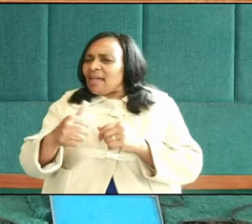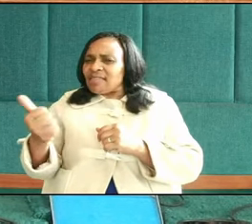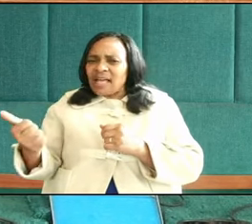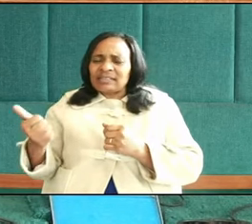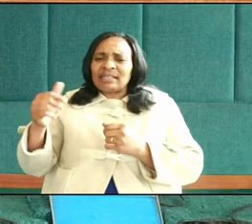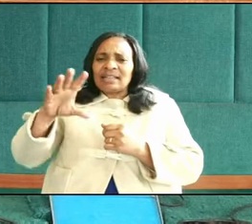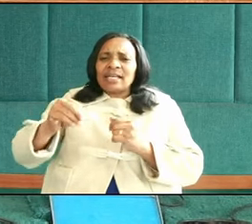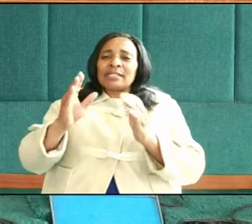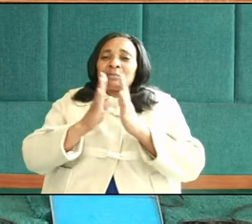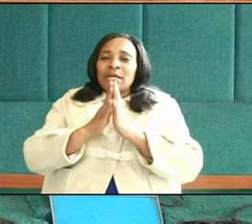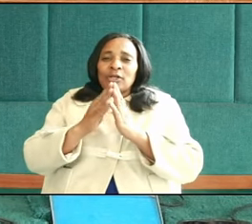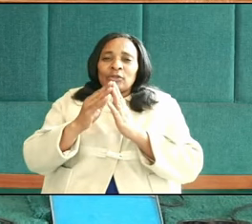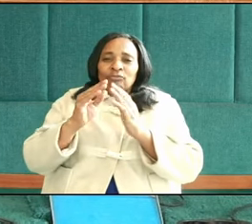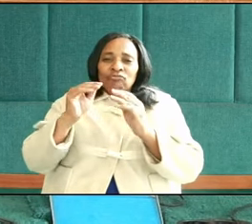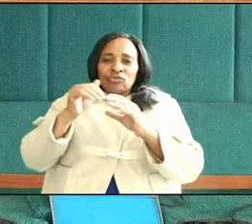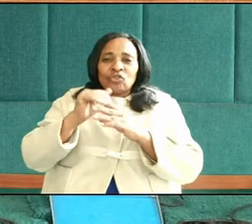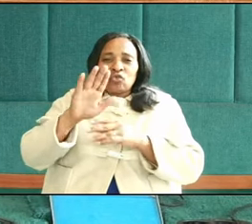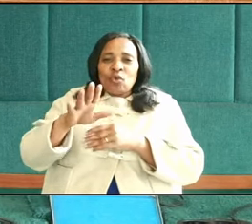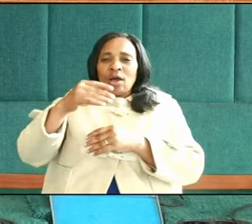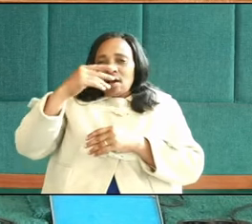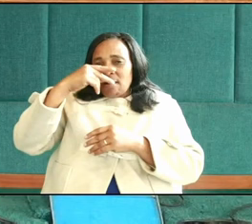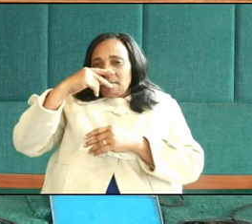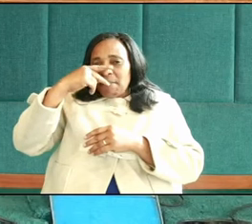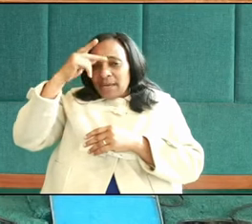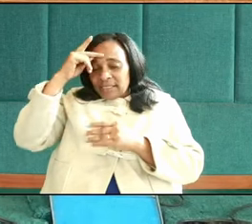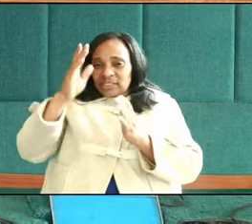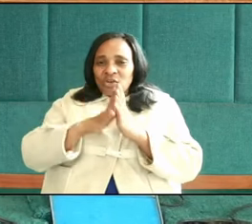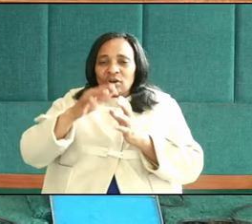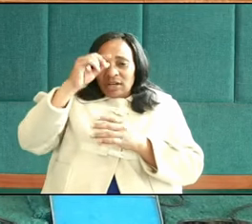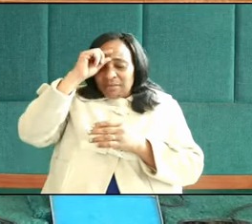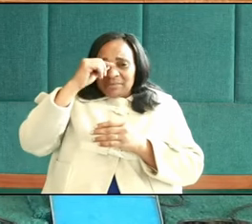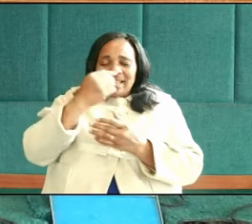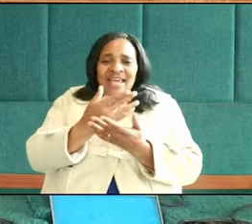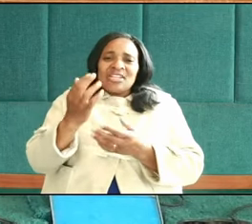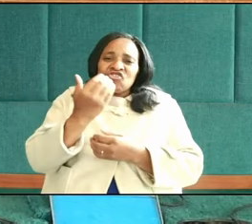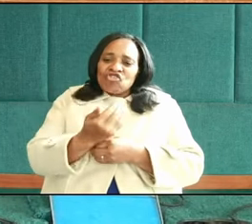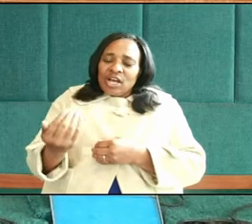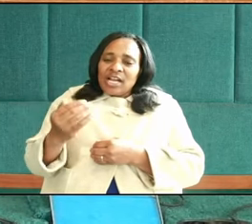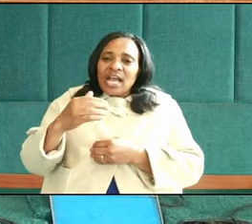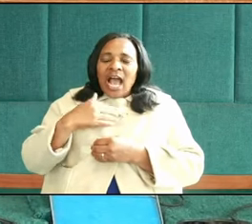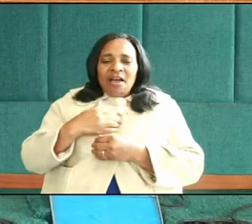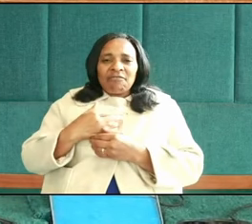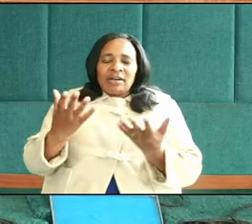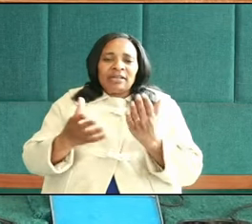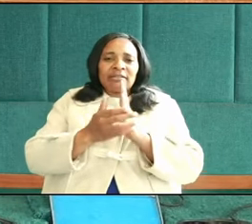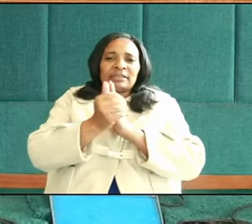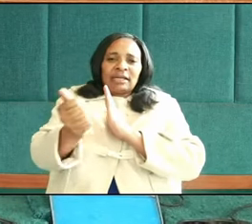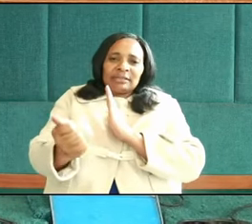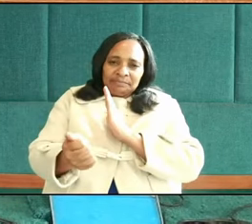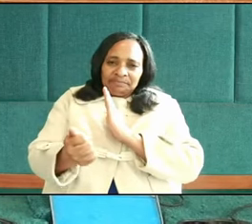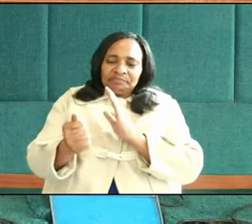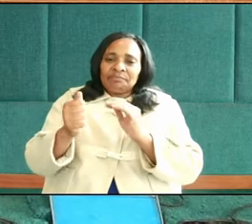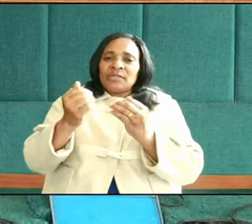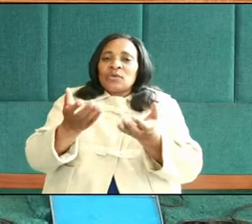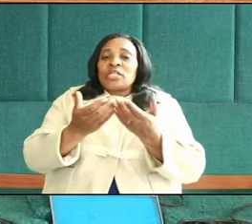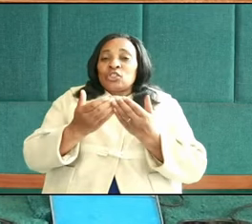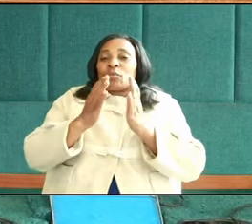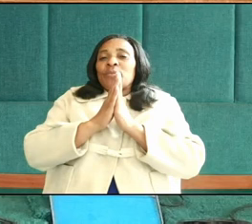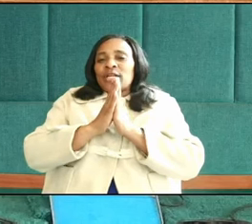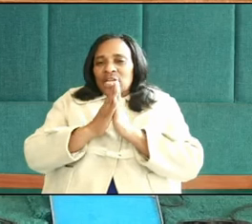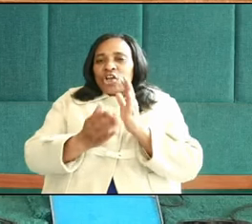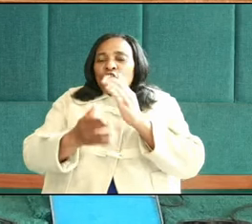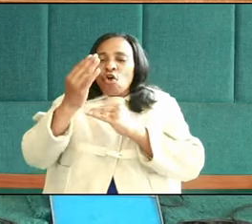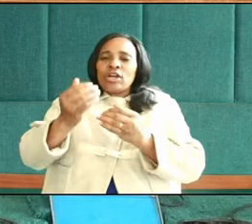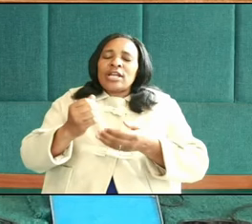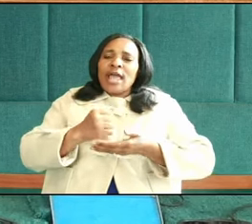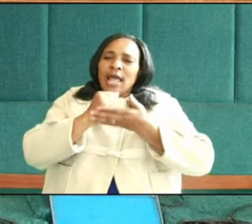prayers to uncover them. Parents, every child has special gifts and talents. You need to pray that God helps these gifts